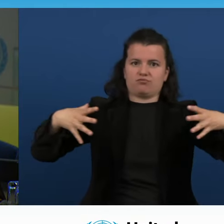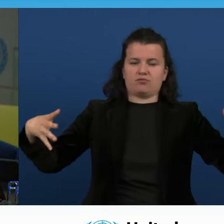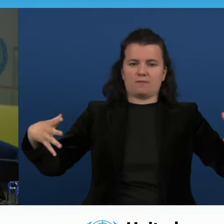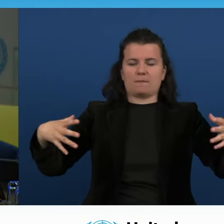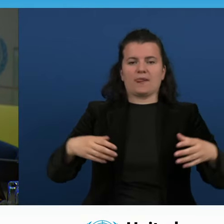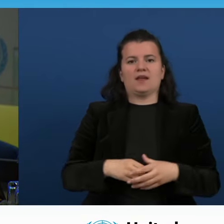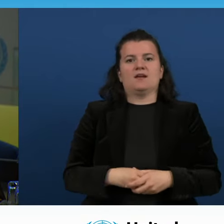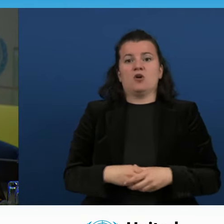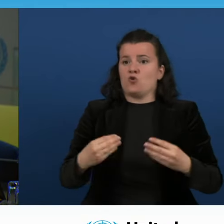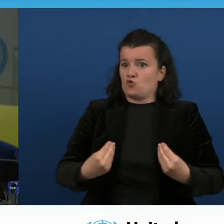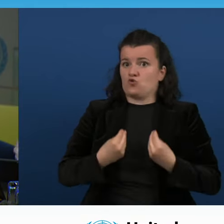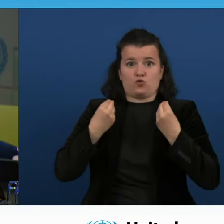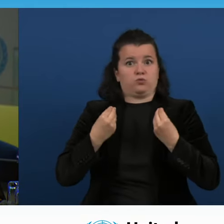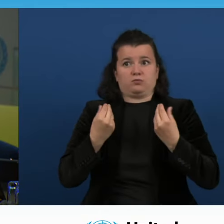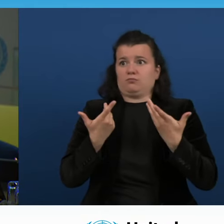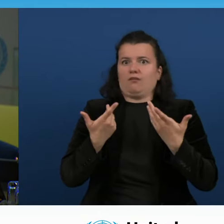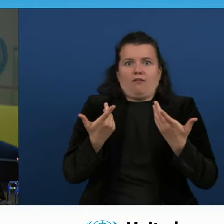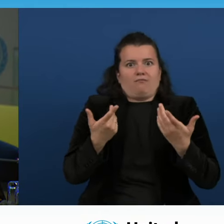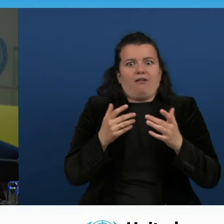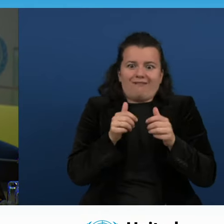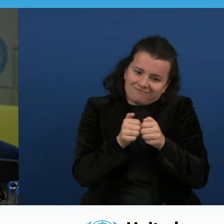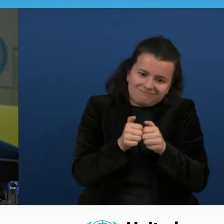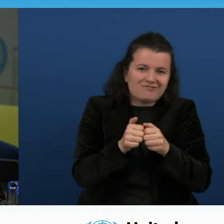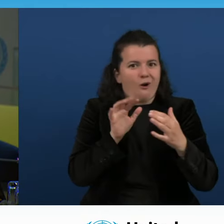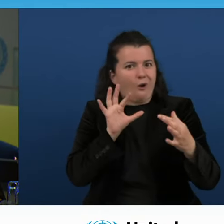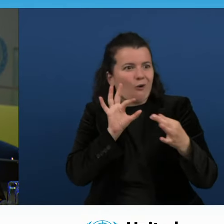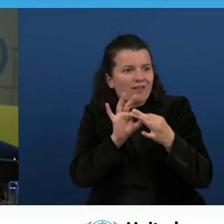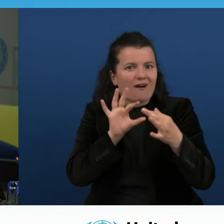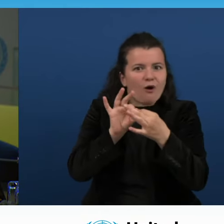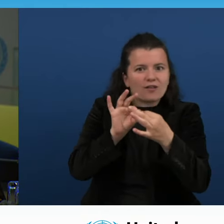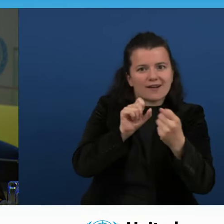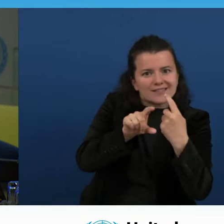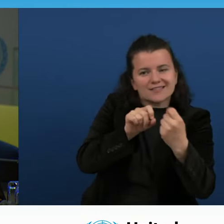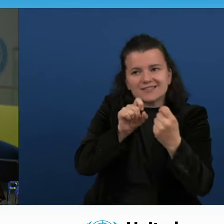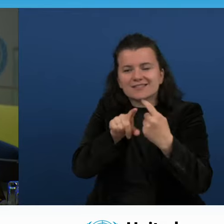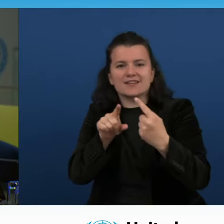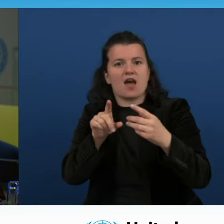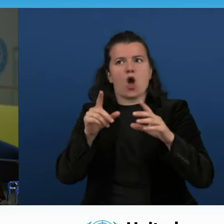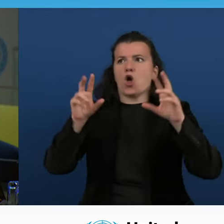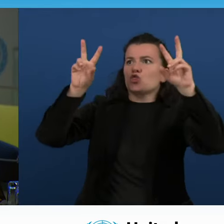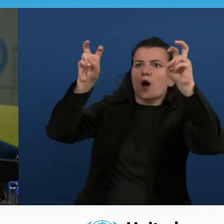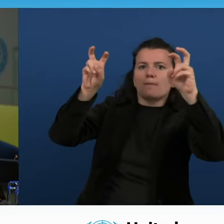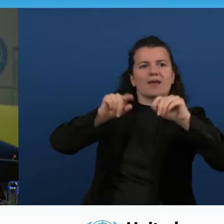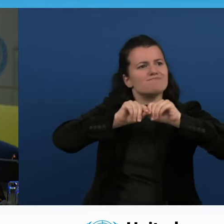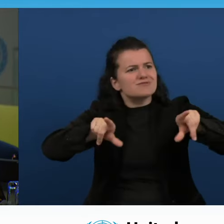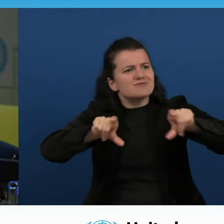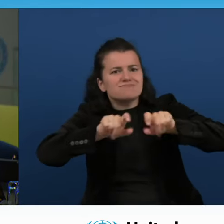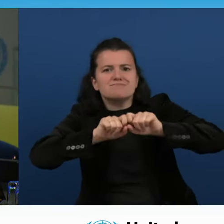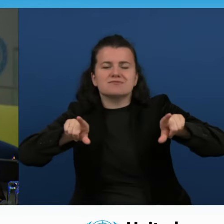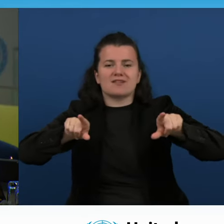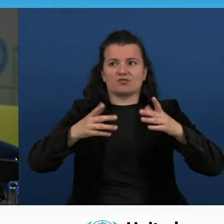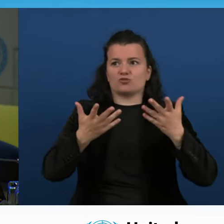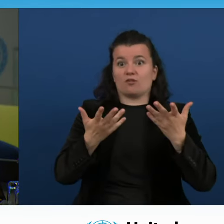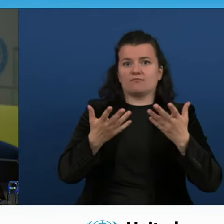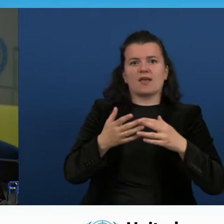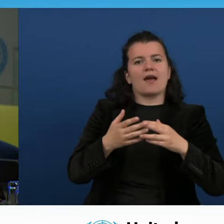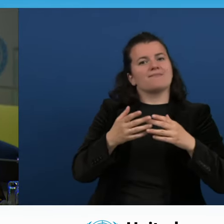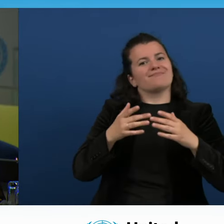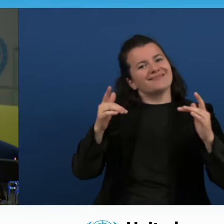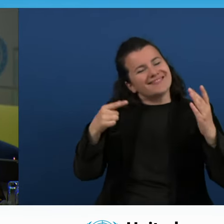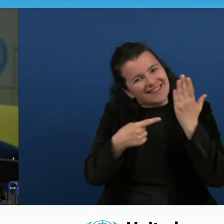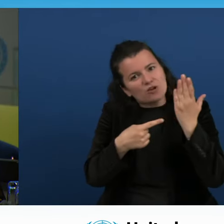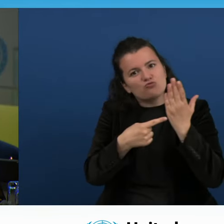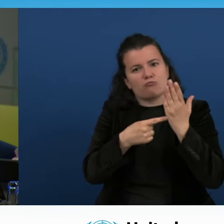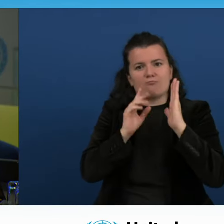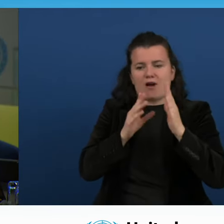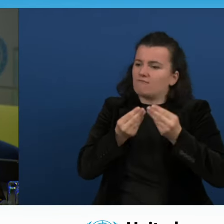very connected and also very involved in this topic. Like, you know, access to technology should be a universal right. And there are really, you know, I would